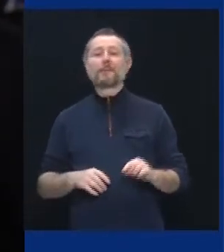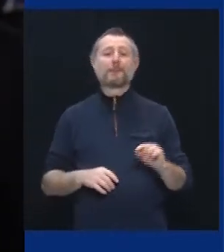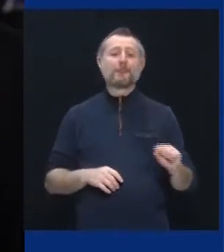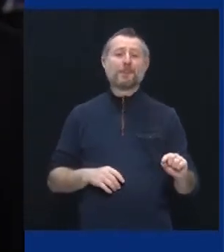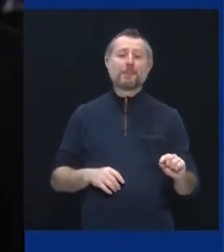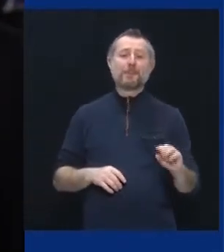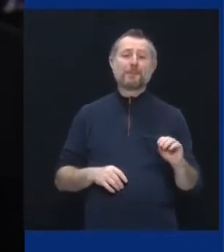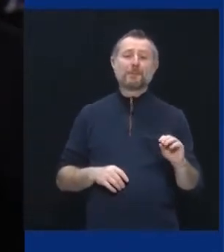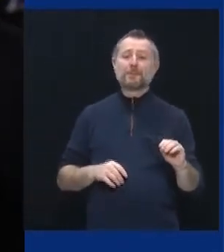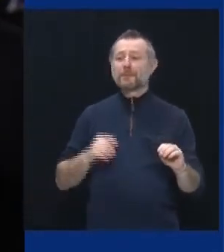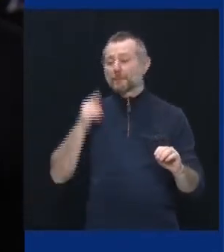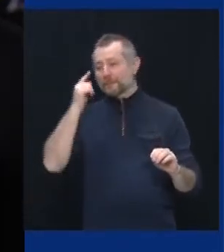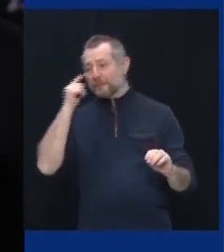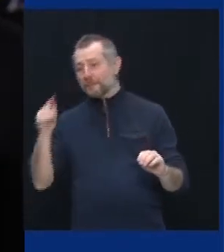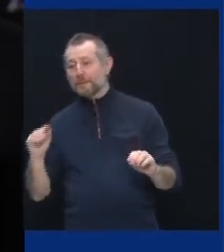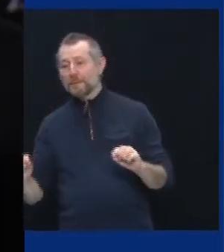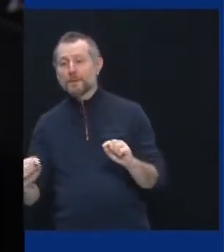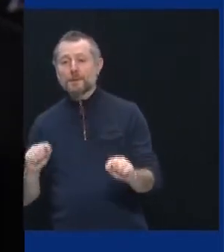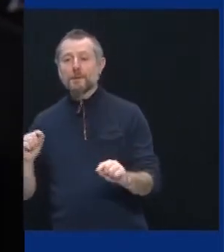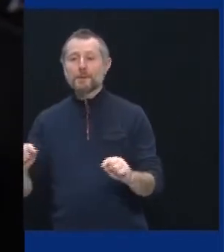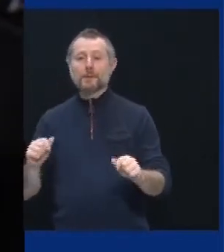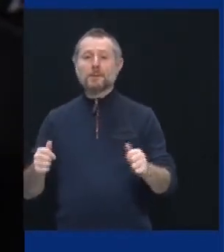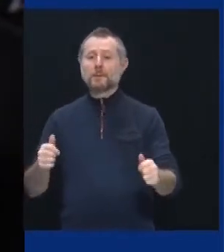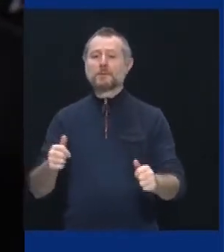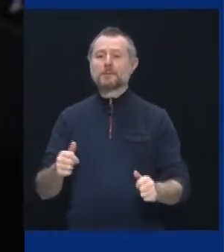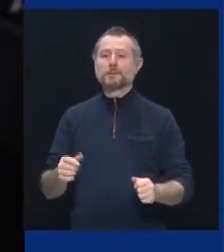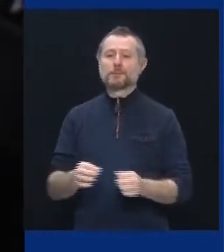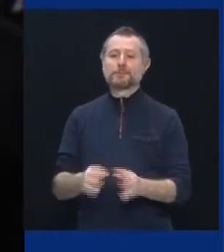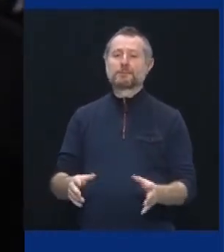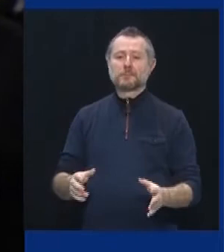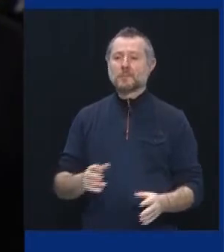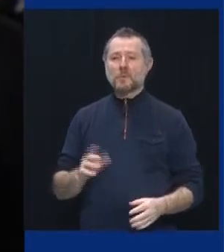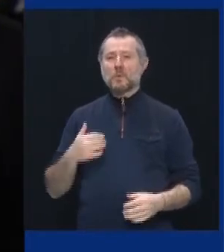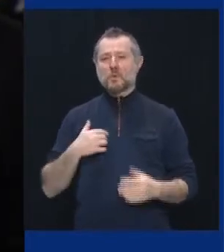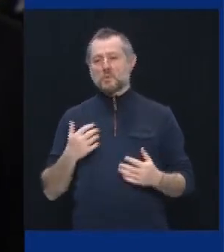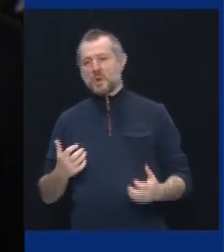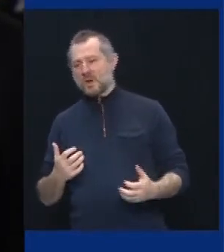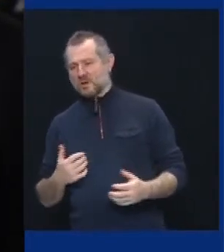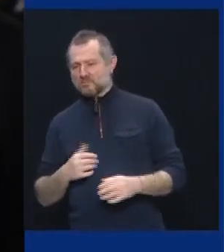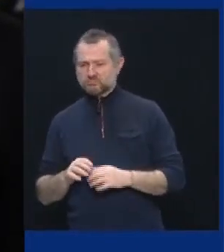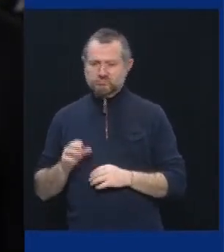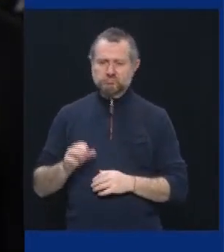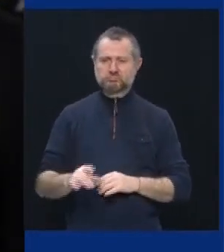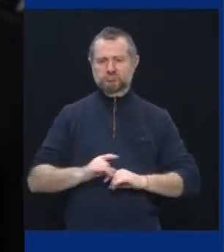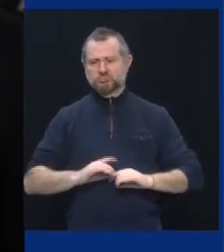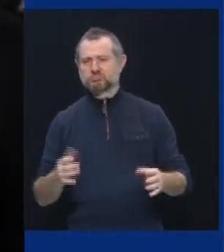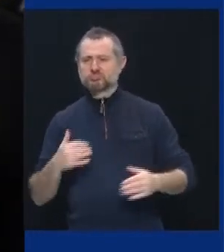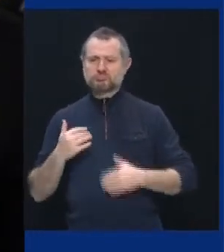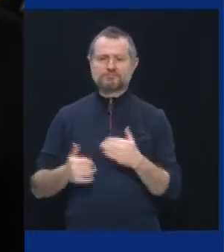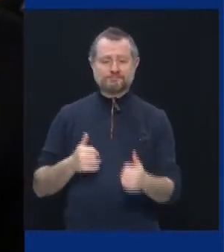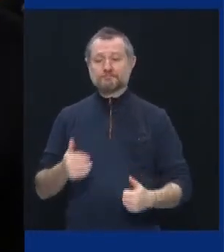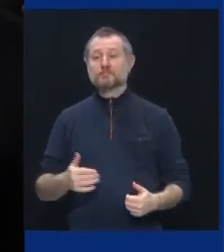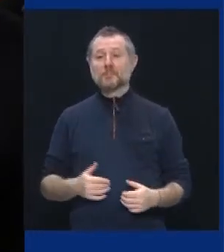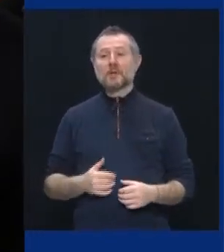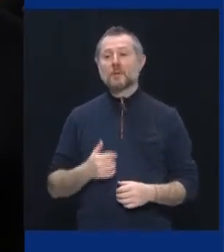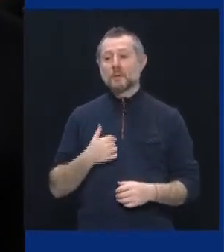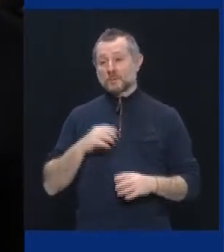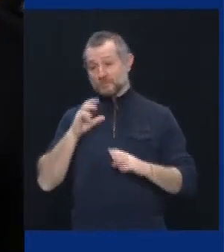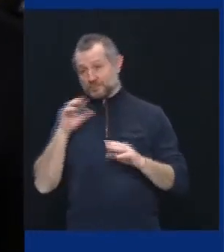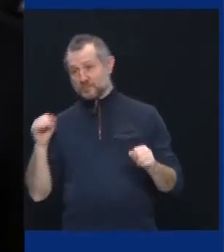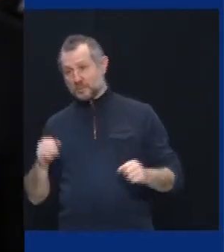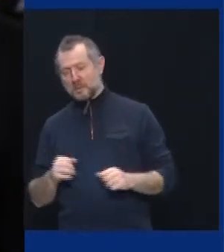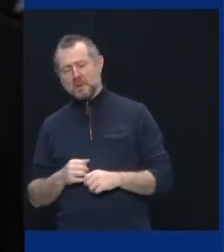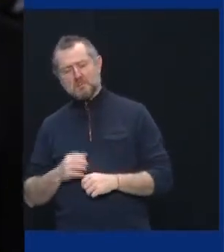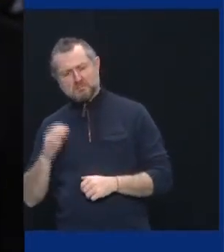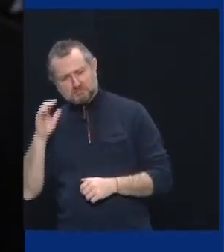wind up accomplishing nothing. So they wanted to keep it small so we had enough funding. And the president said, well, maybe